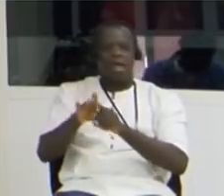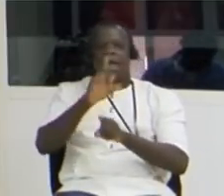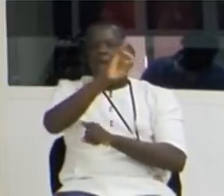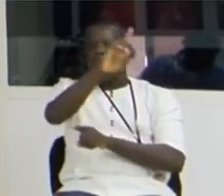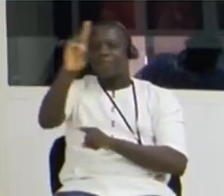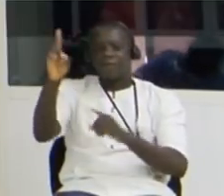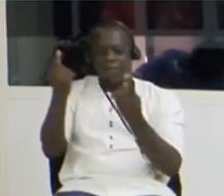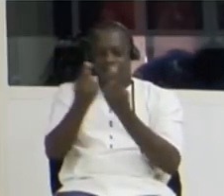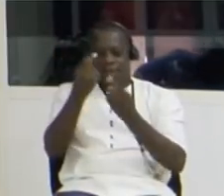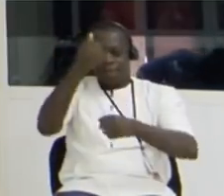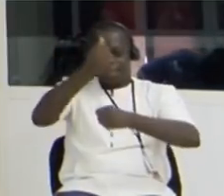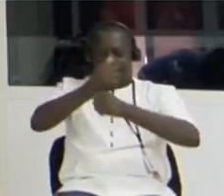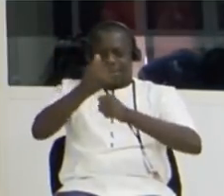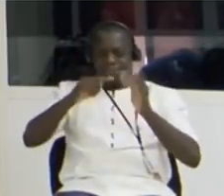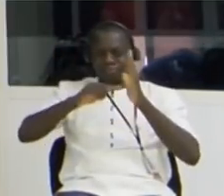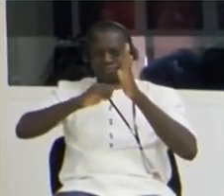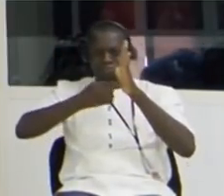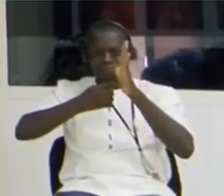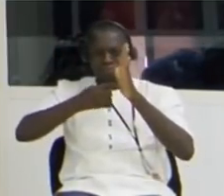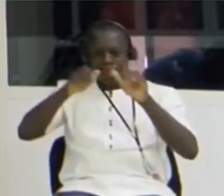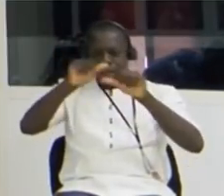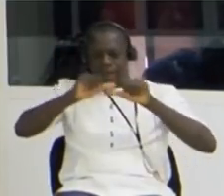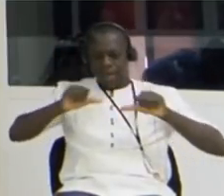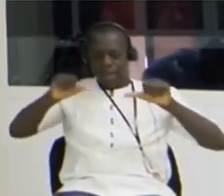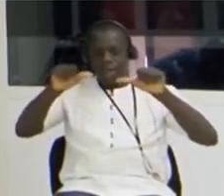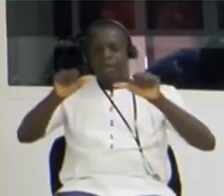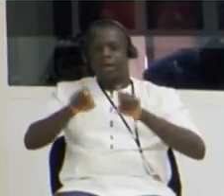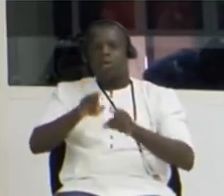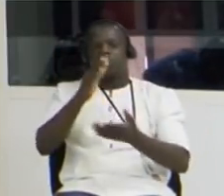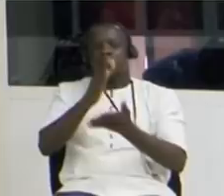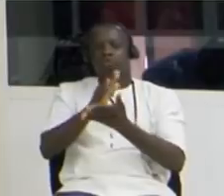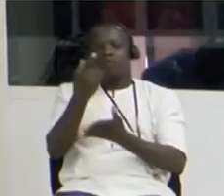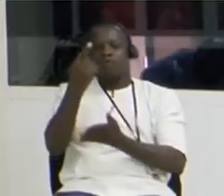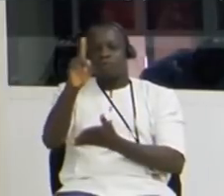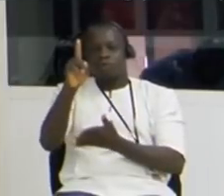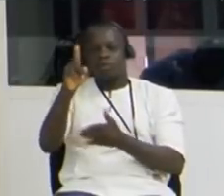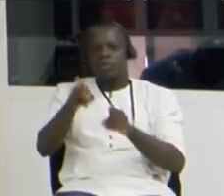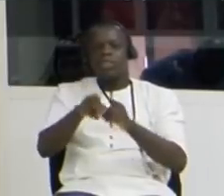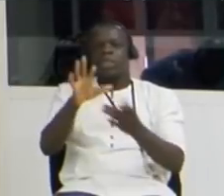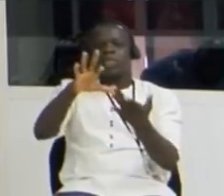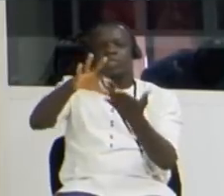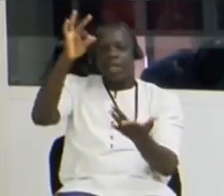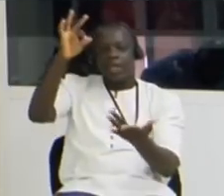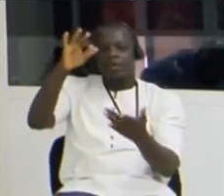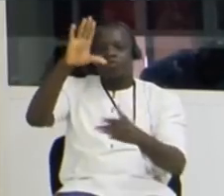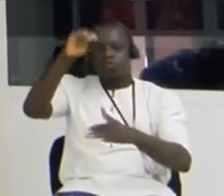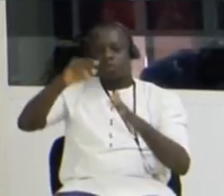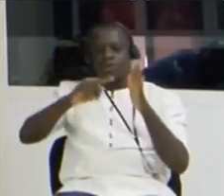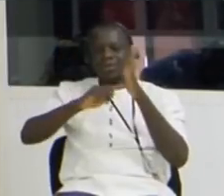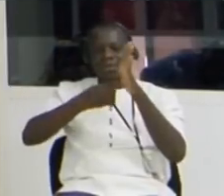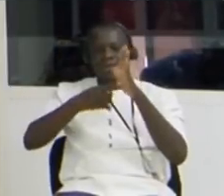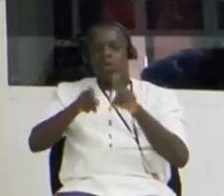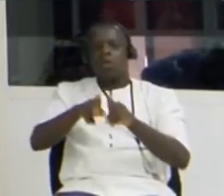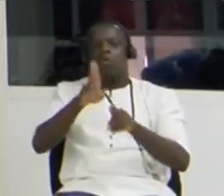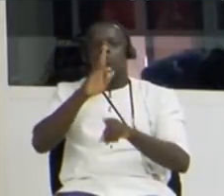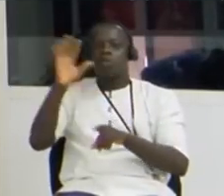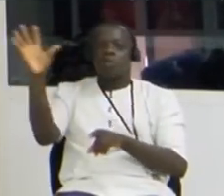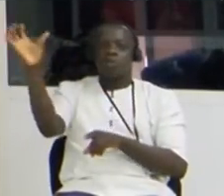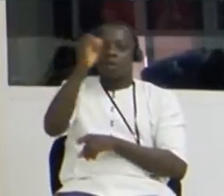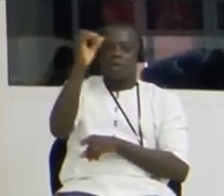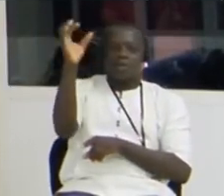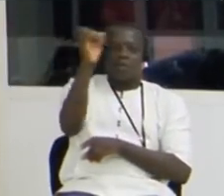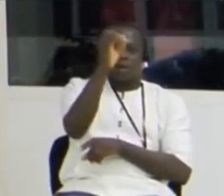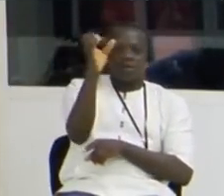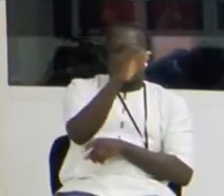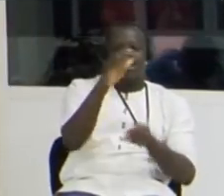was centralized. The preliminaries were done at central level, and the winners competed